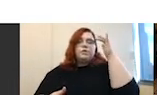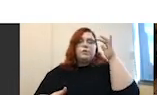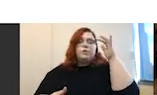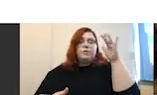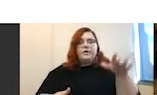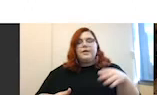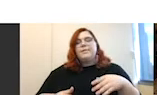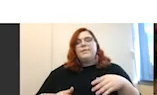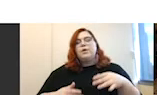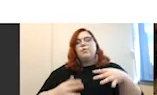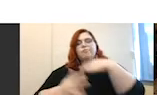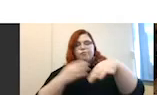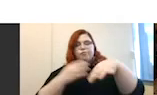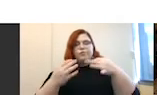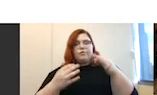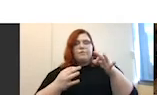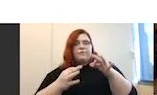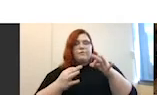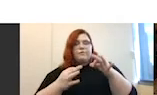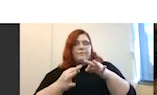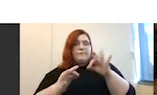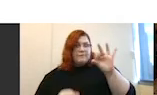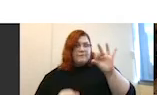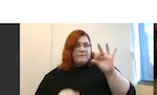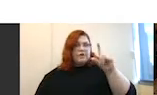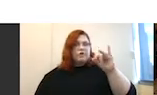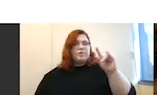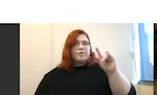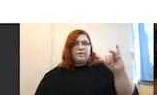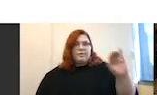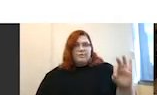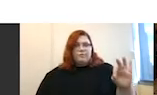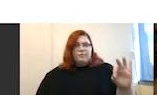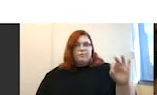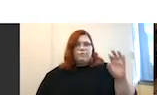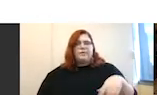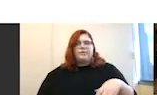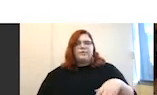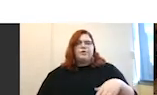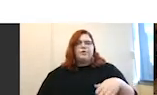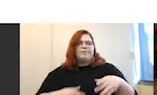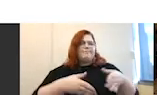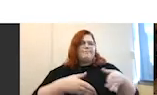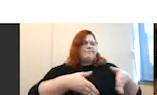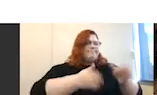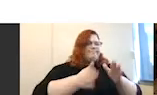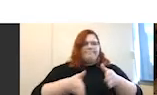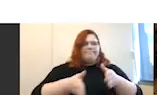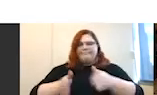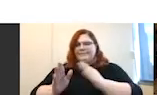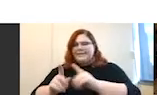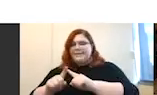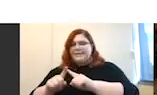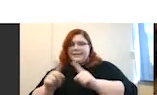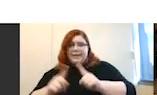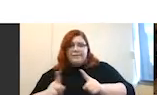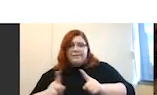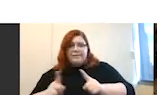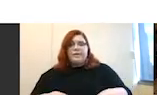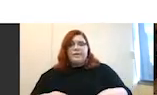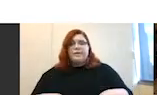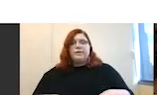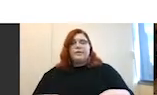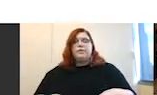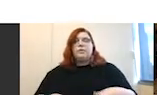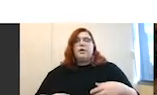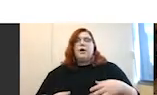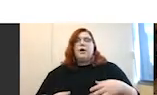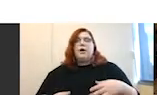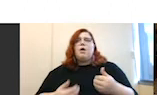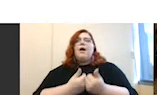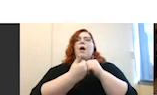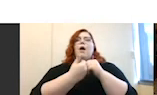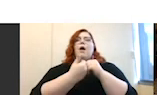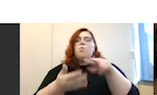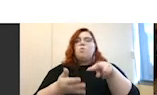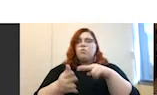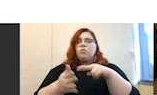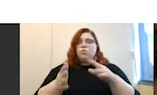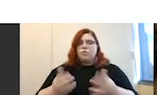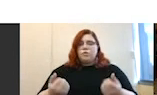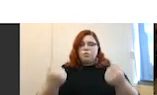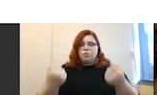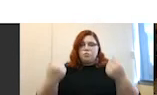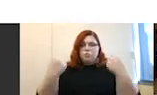need to consider multiple possibilities. We need to consider how the reader will try to essentially